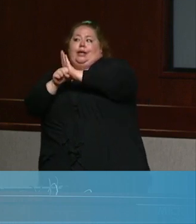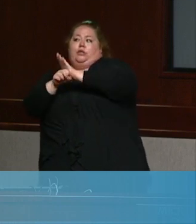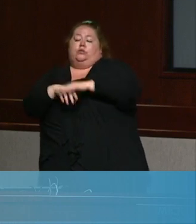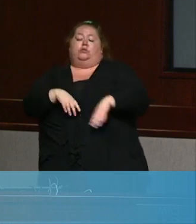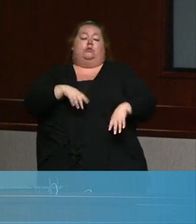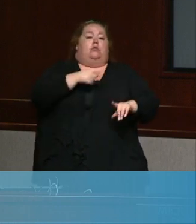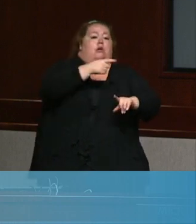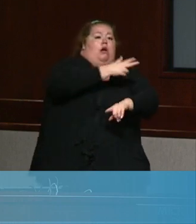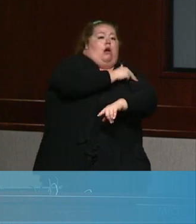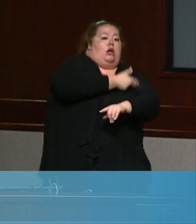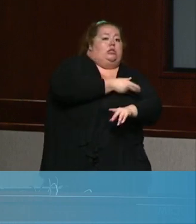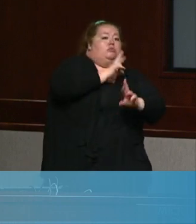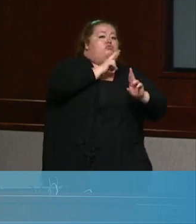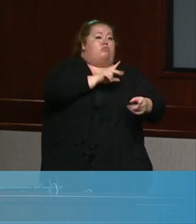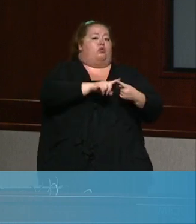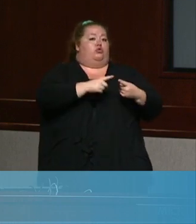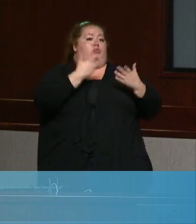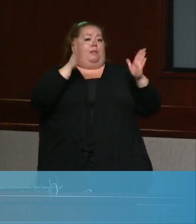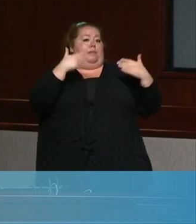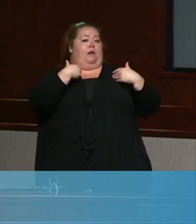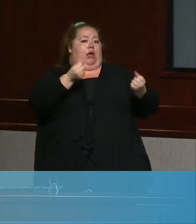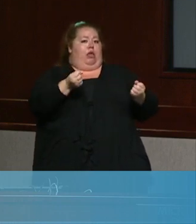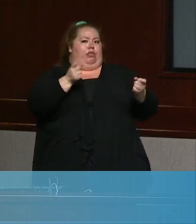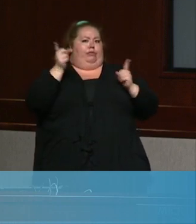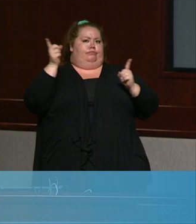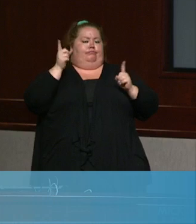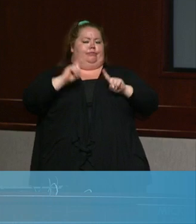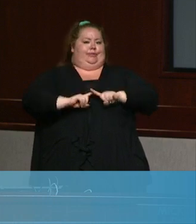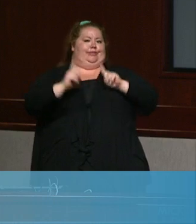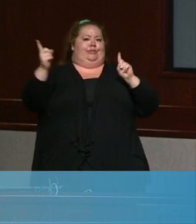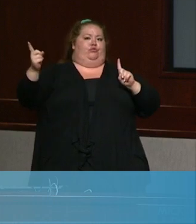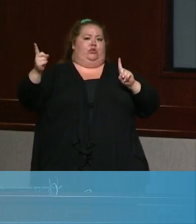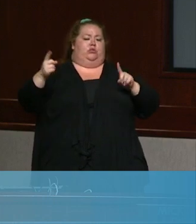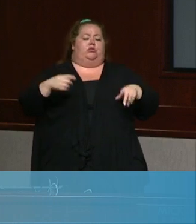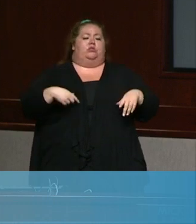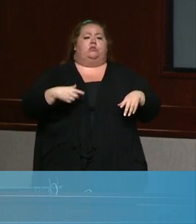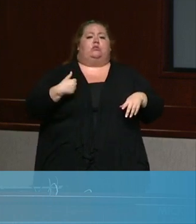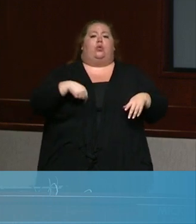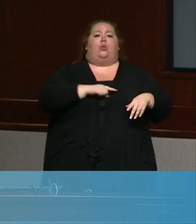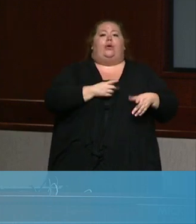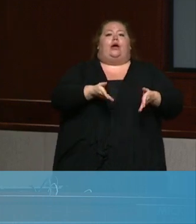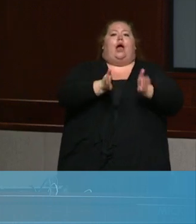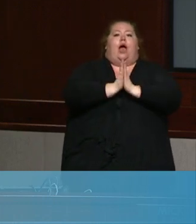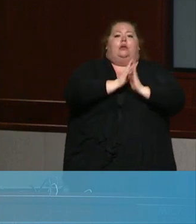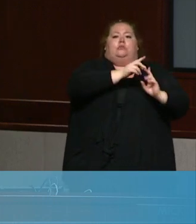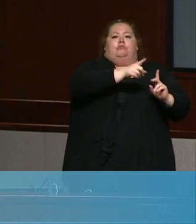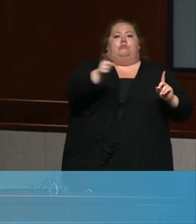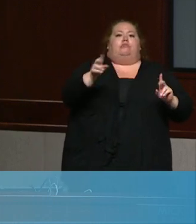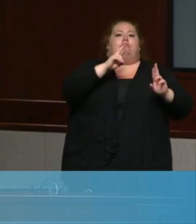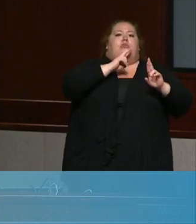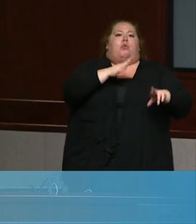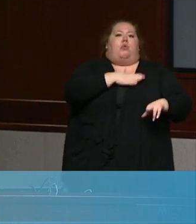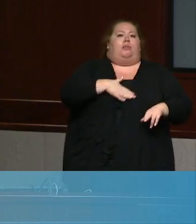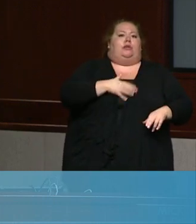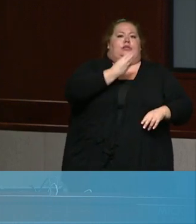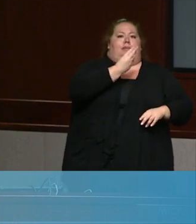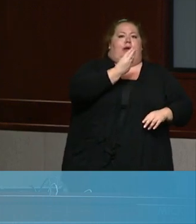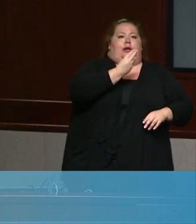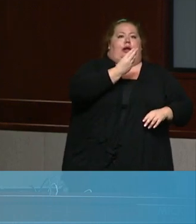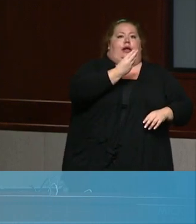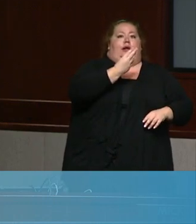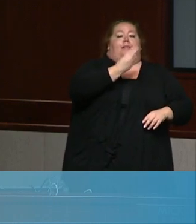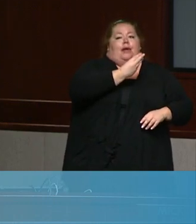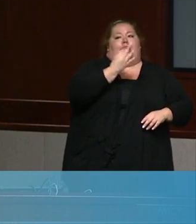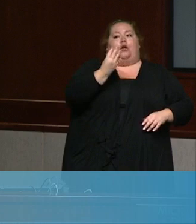hospitals provide us data every 3 days, or Monday, Wednesday, and Friday. And then at times, they